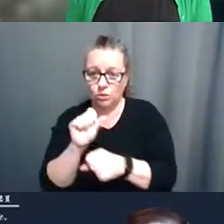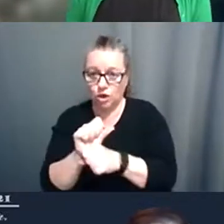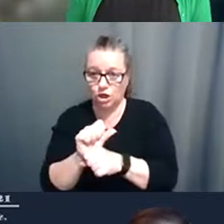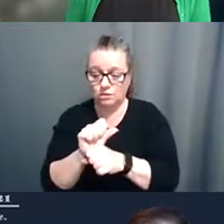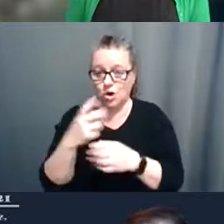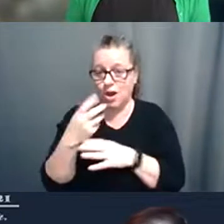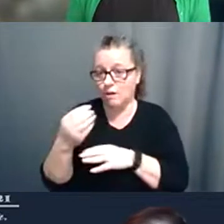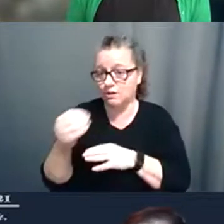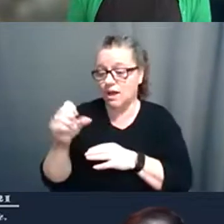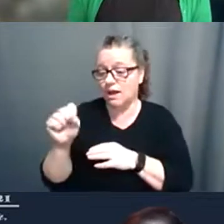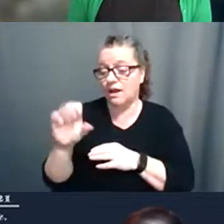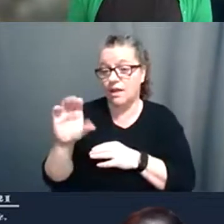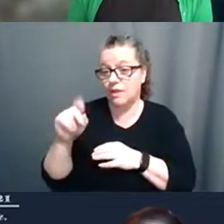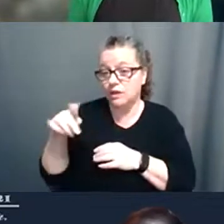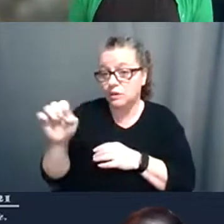your project.